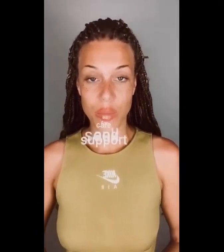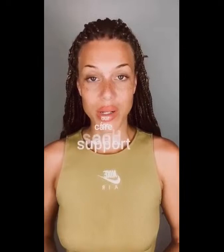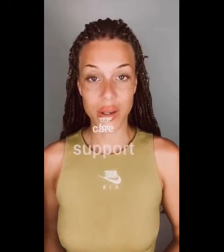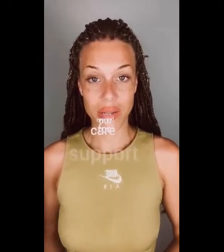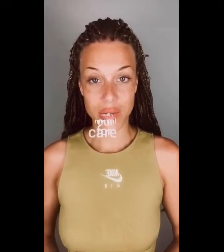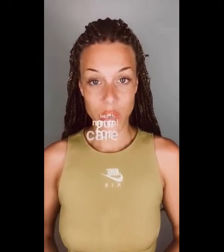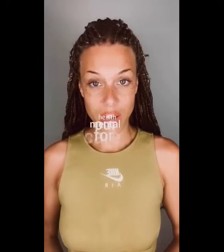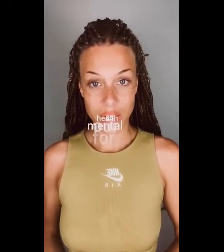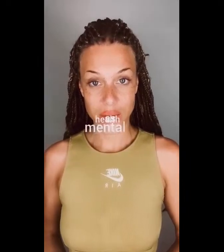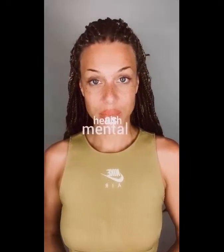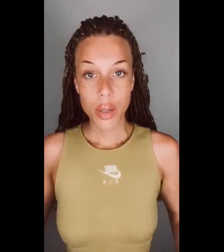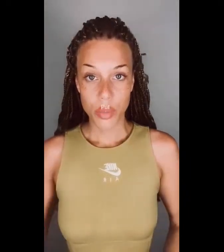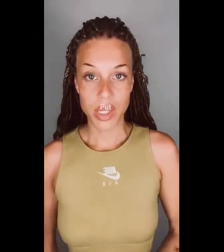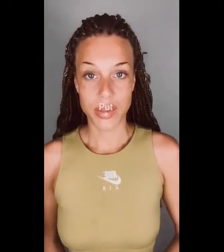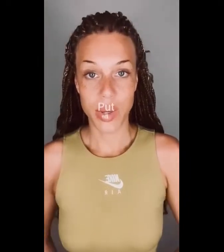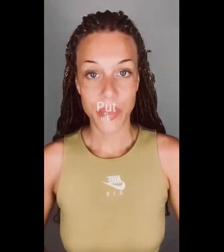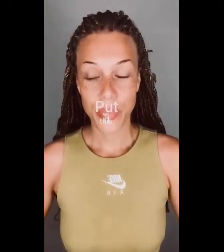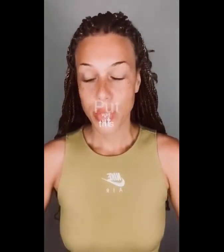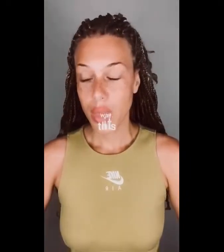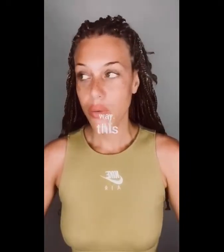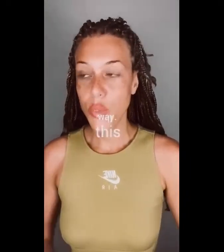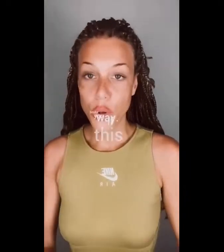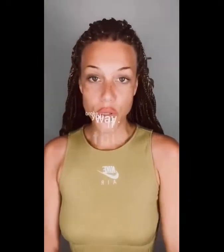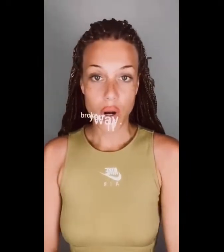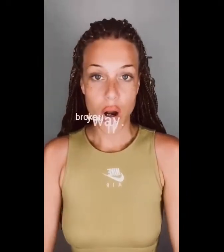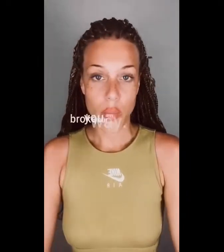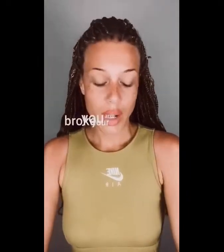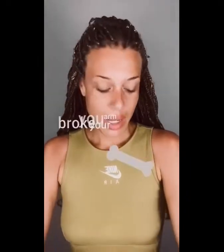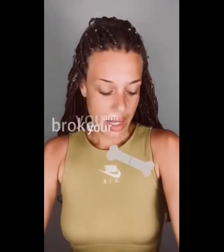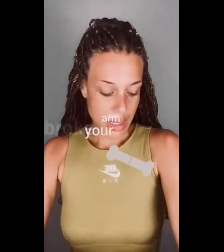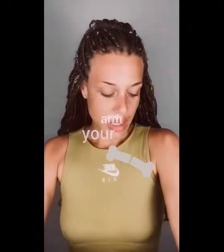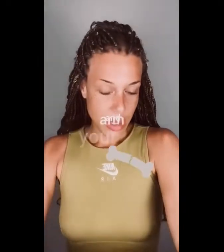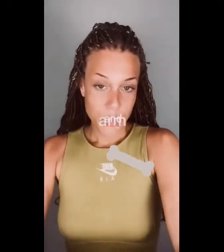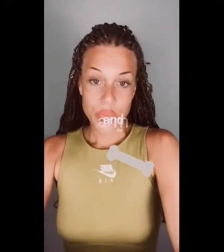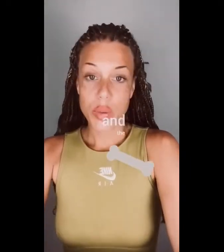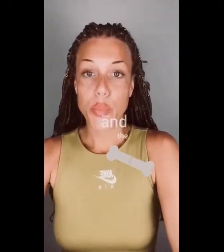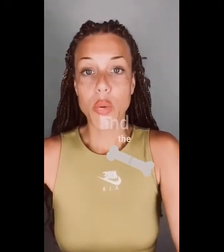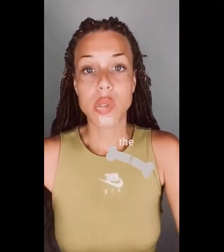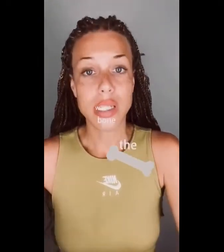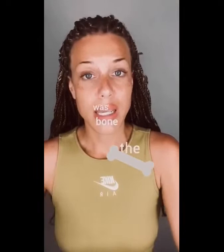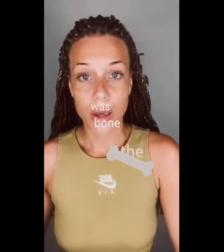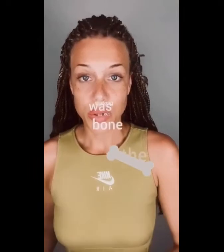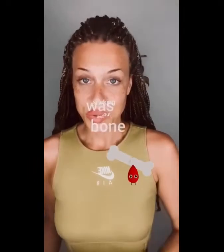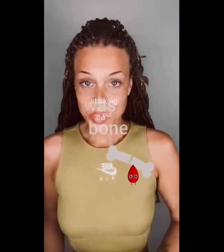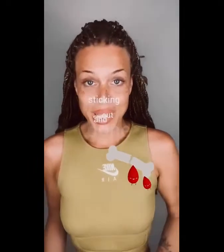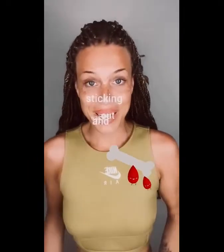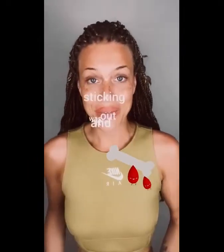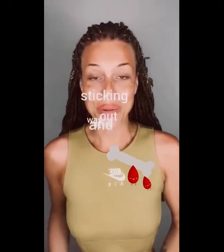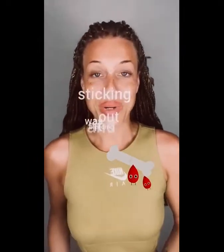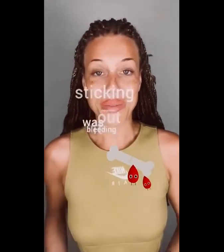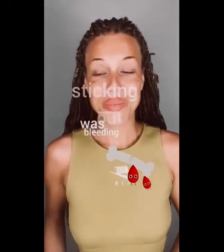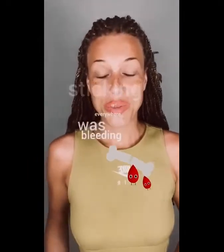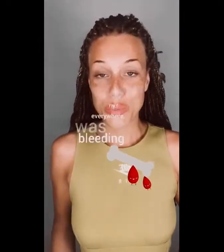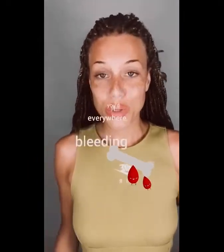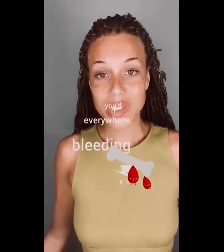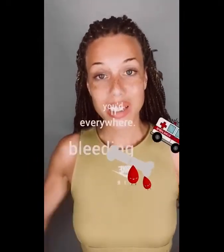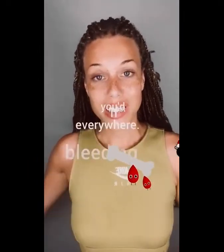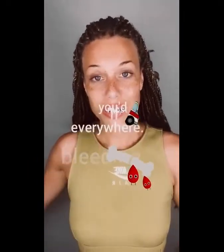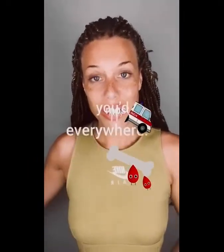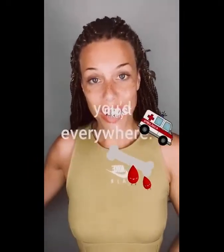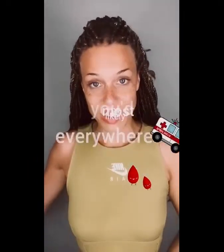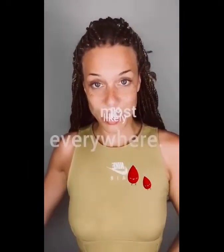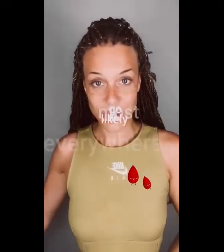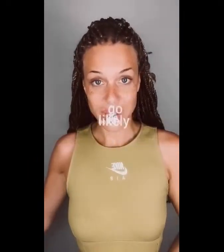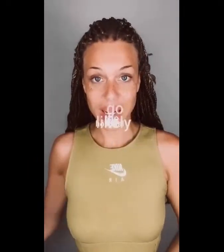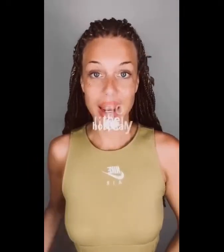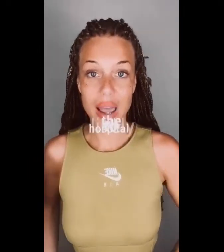and care for our mental health as well. Put it this way. If you broke your arm and the bone was sticking out and it was bleeding everywhere, you'd most